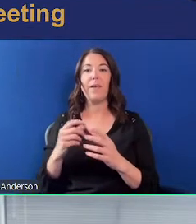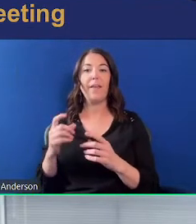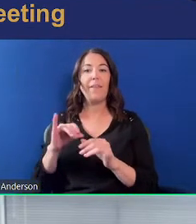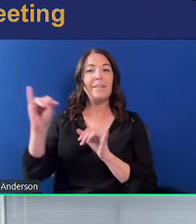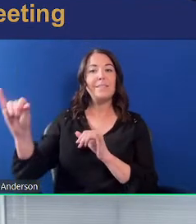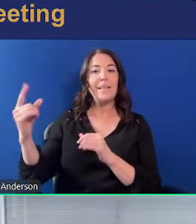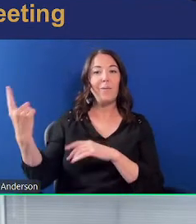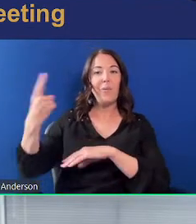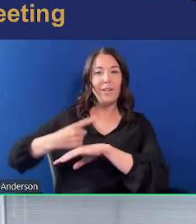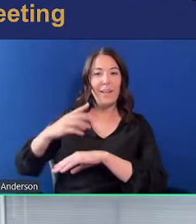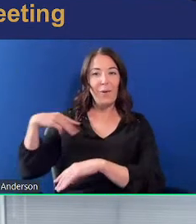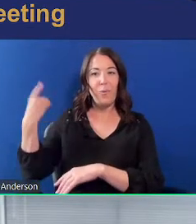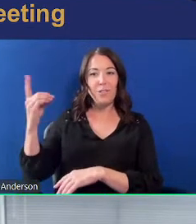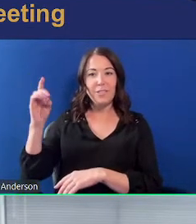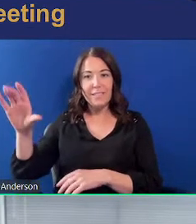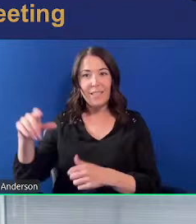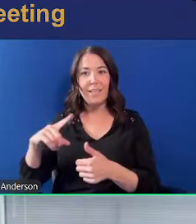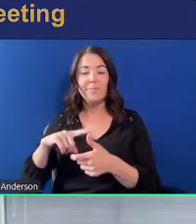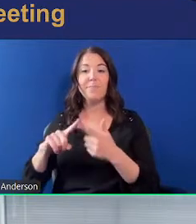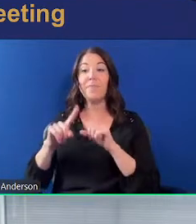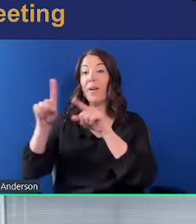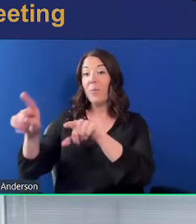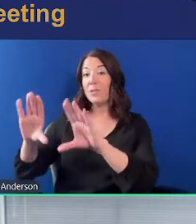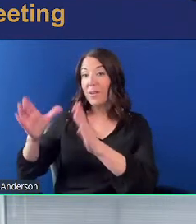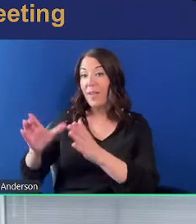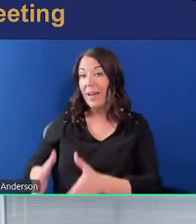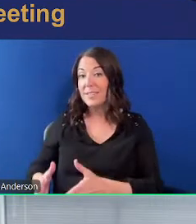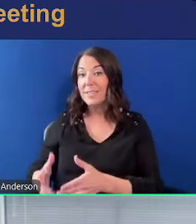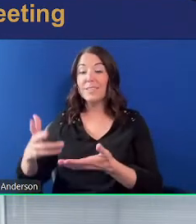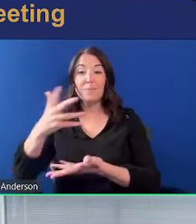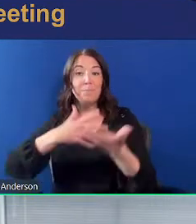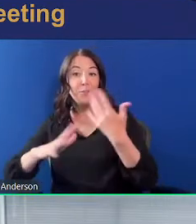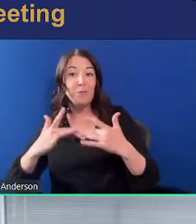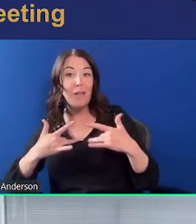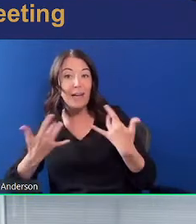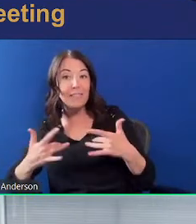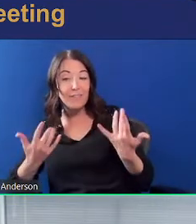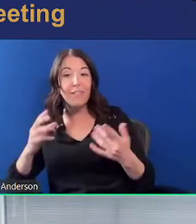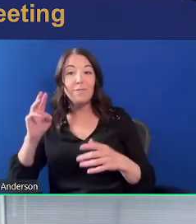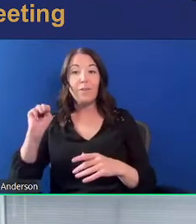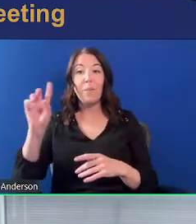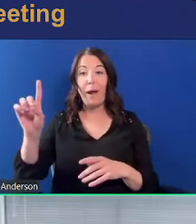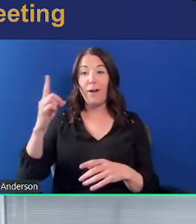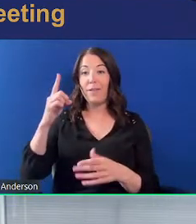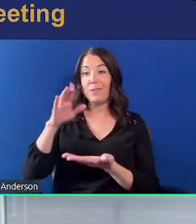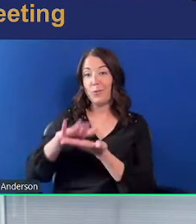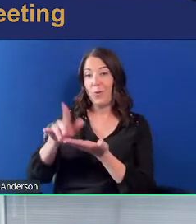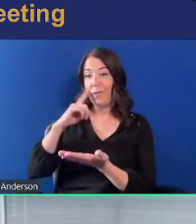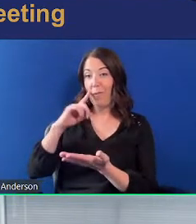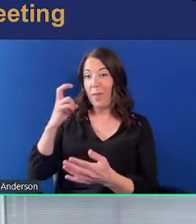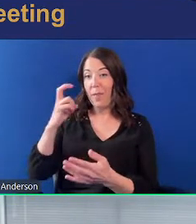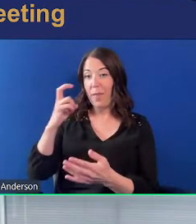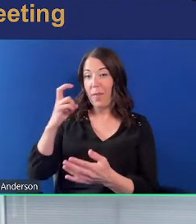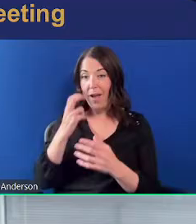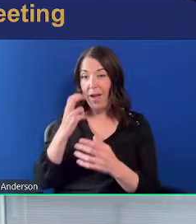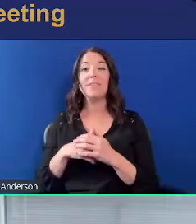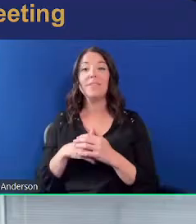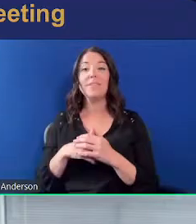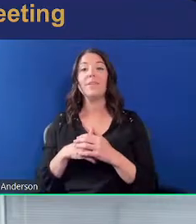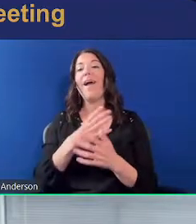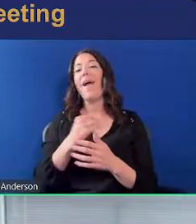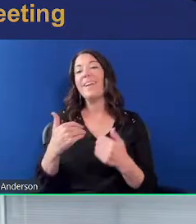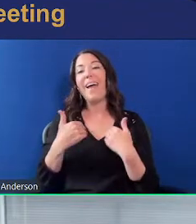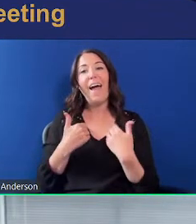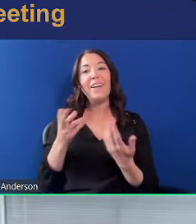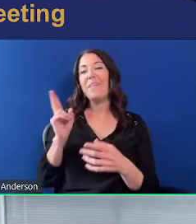Washington, D.C. They attended classes and some social activities at the Maryland School for the Blind, and then had a history